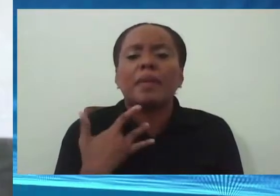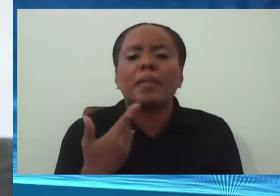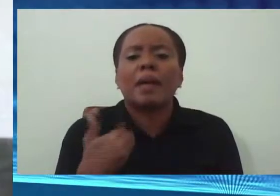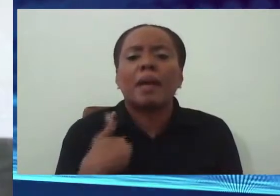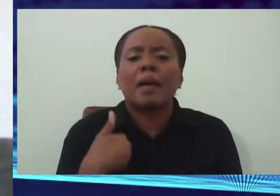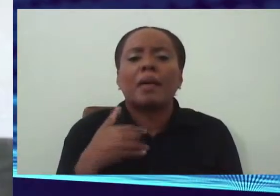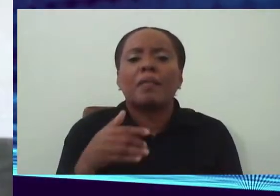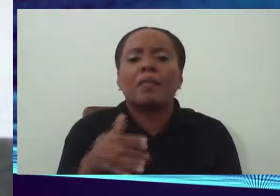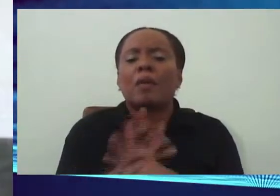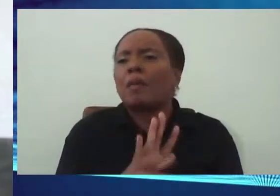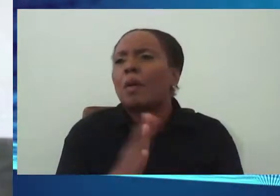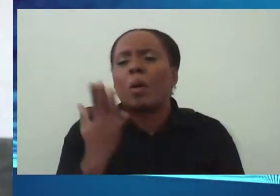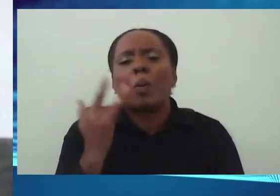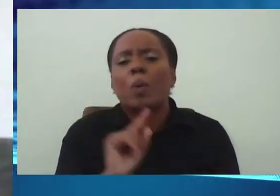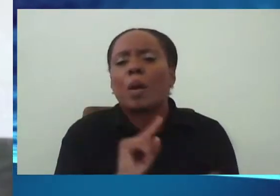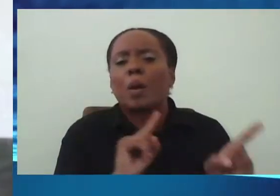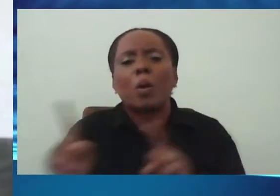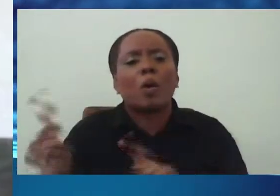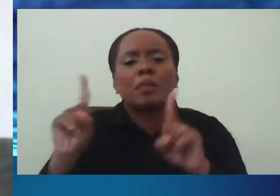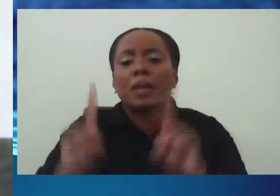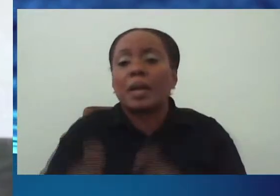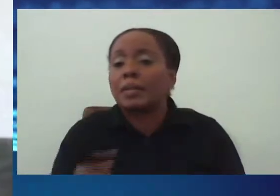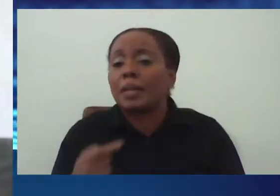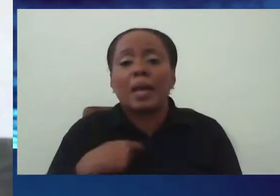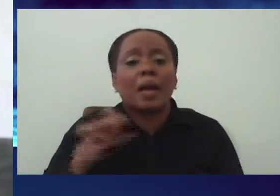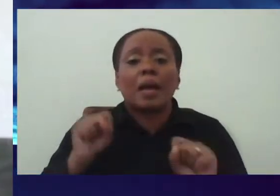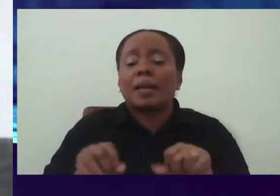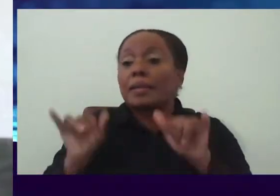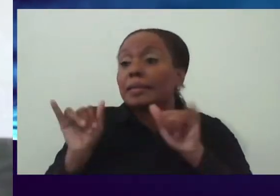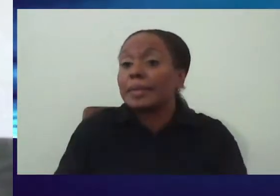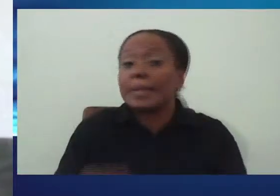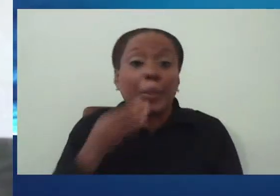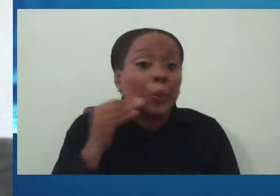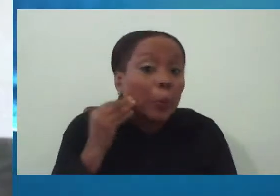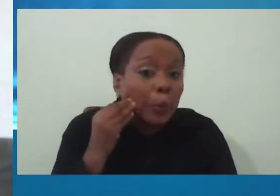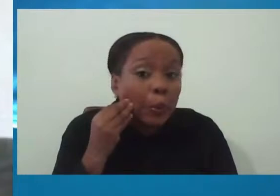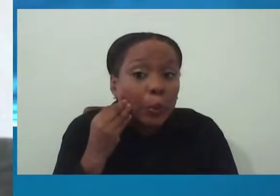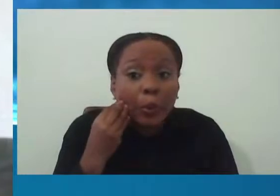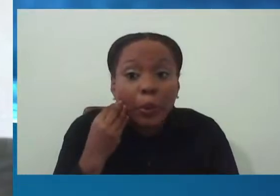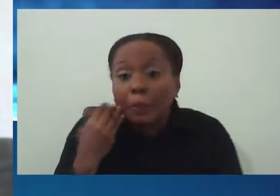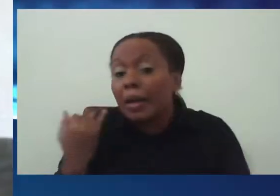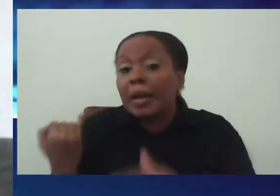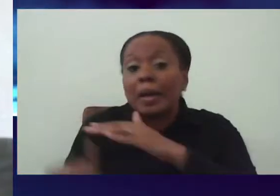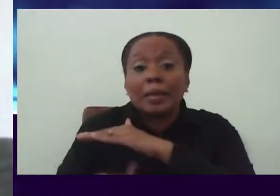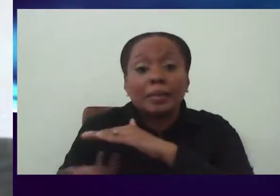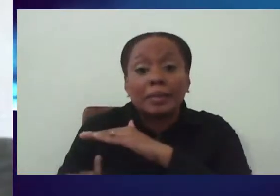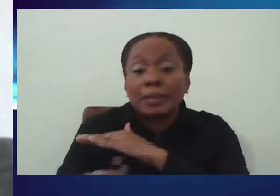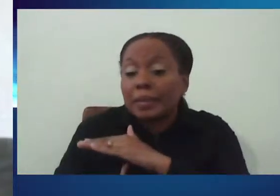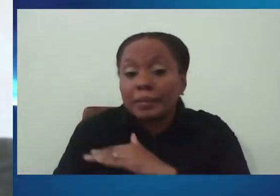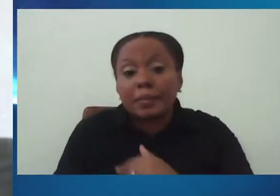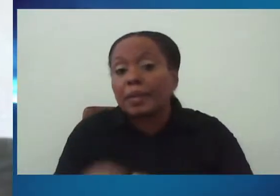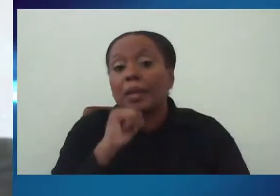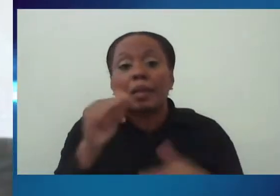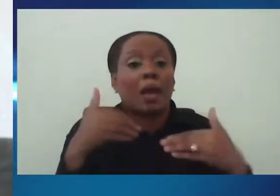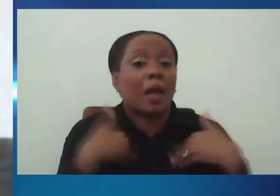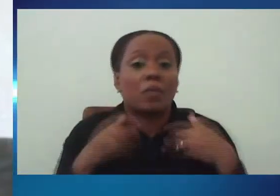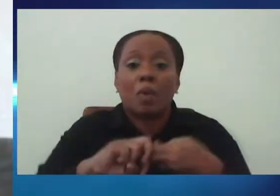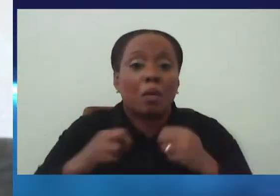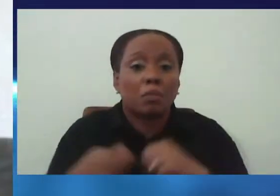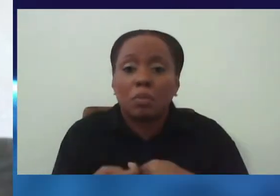test anyway if I can stay home and self-isolate and I don't seem to have a problem?